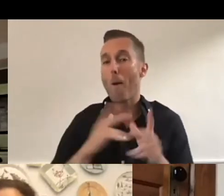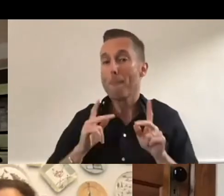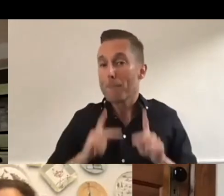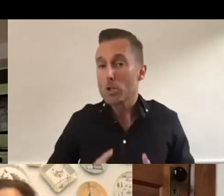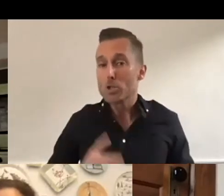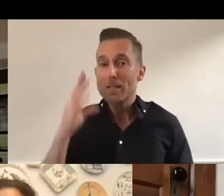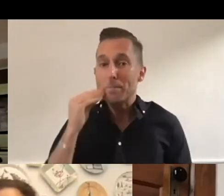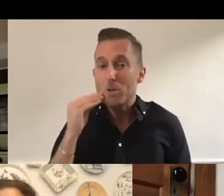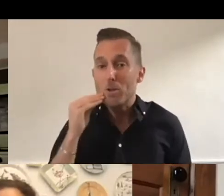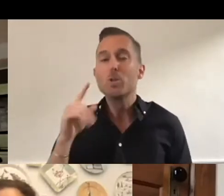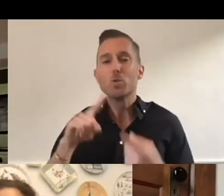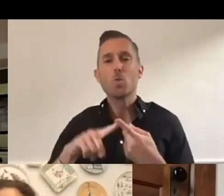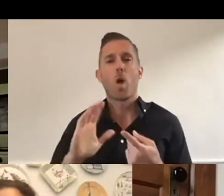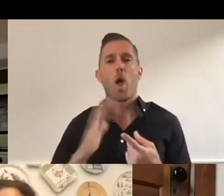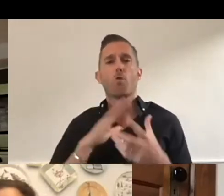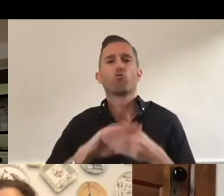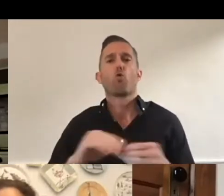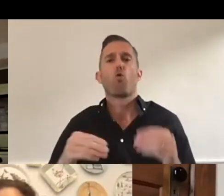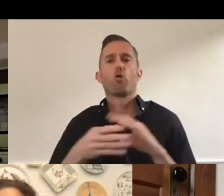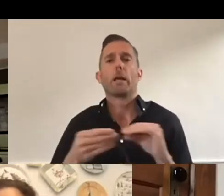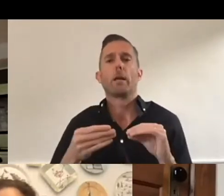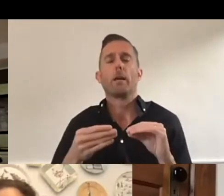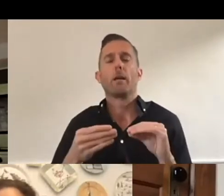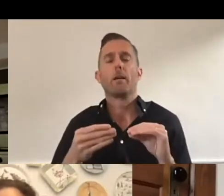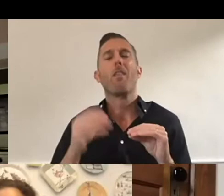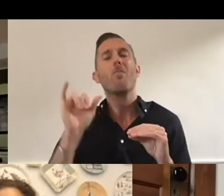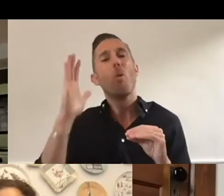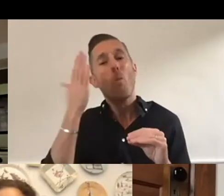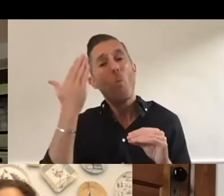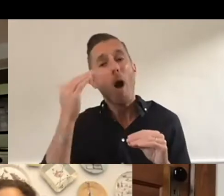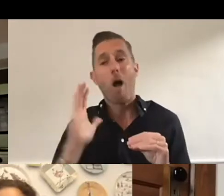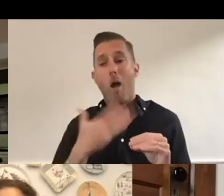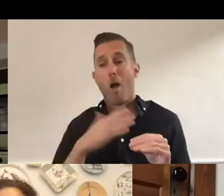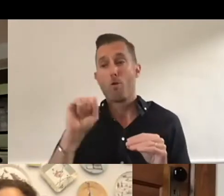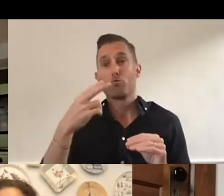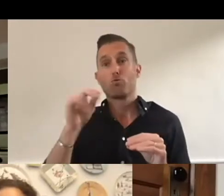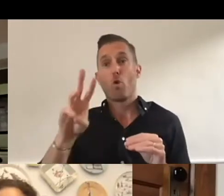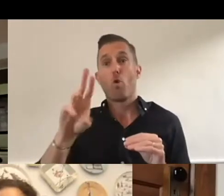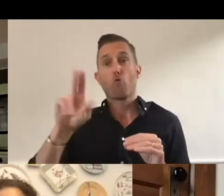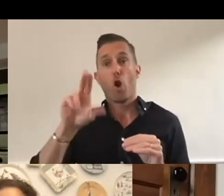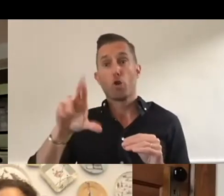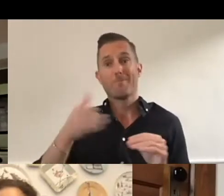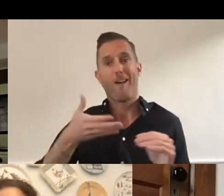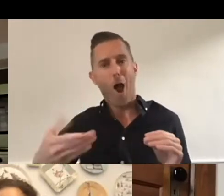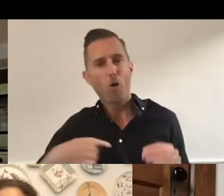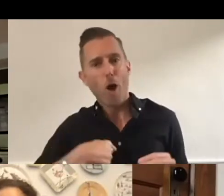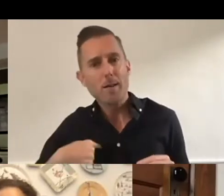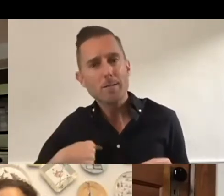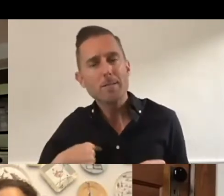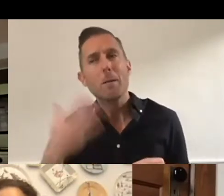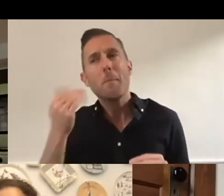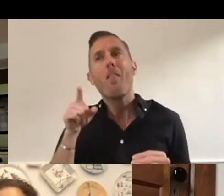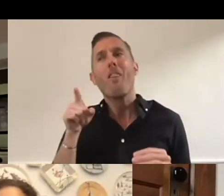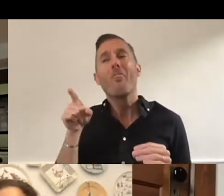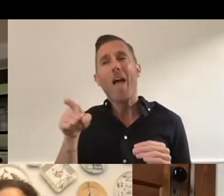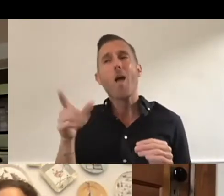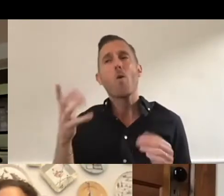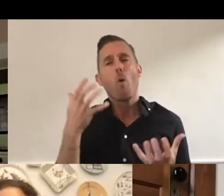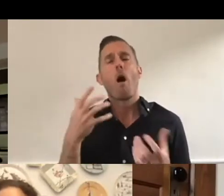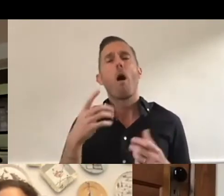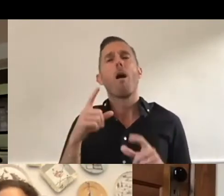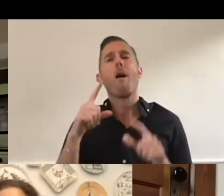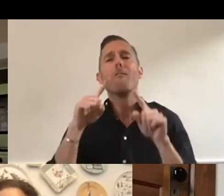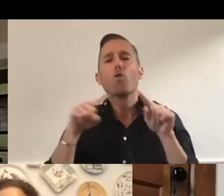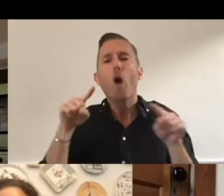our storytelling. I mean, that's why our showrunners hire us, because they want varied experiences to